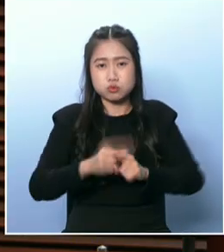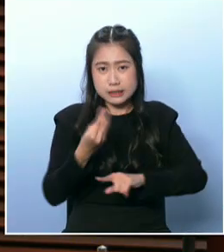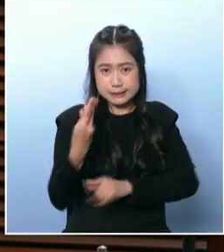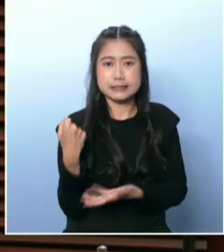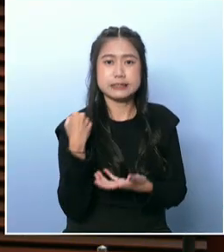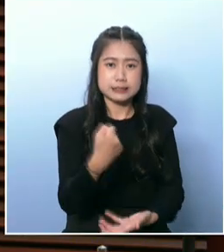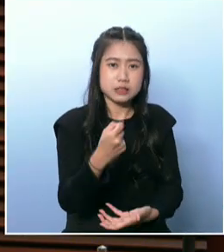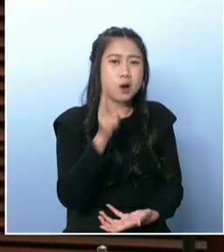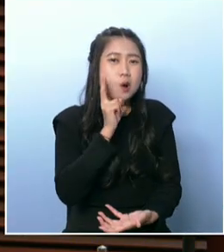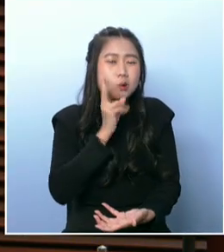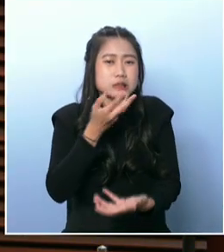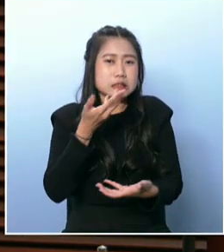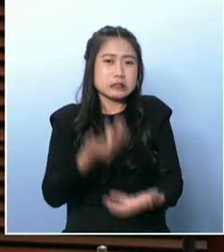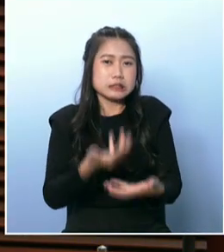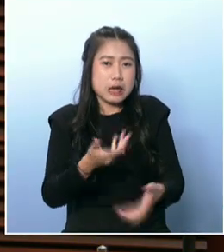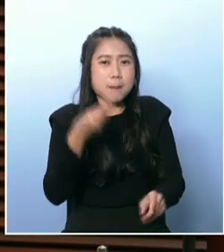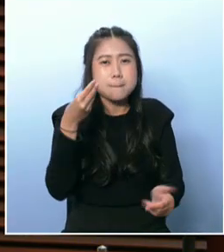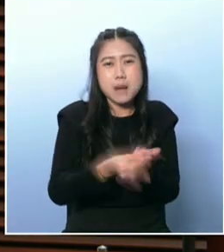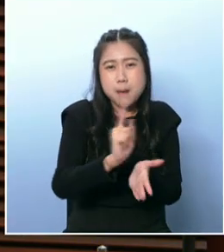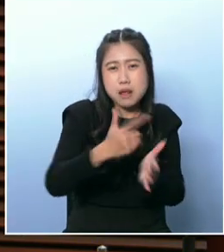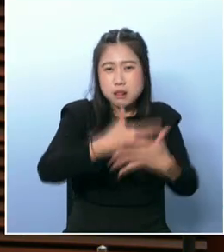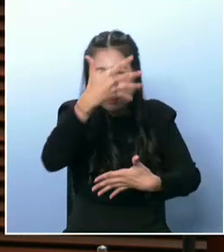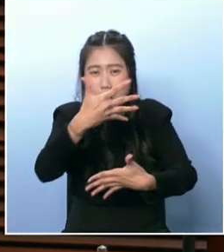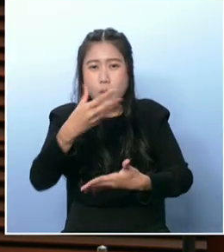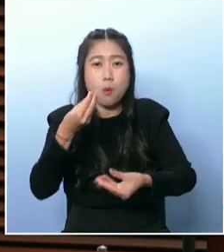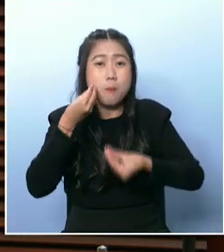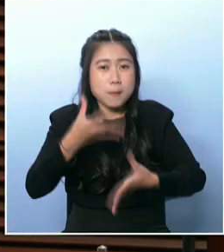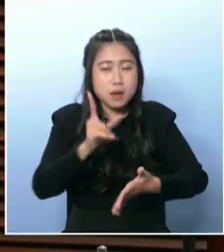Only 2% of the balance has been spent, however.